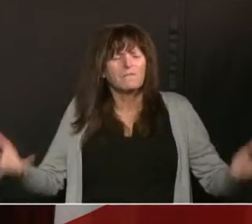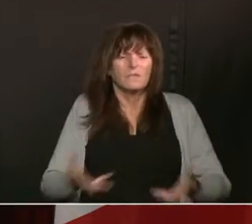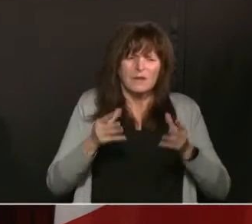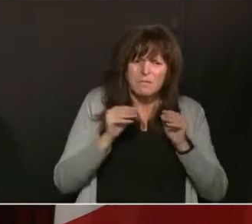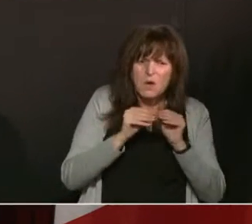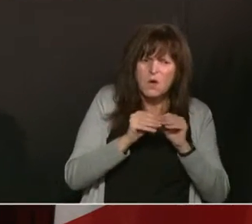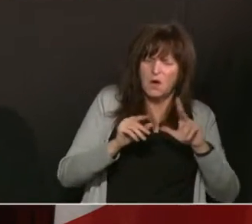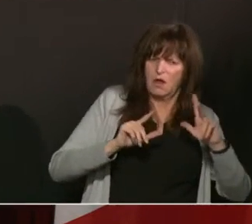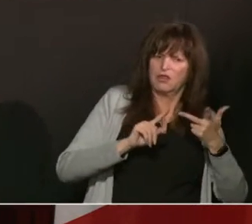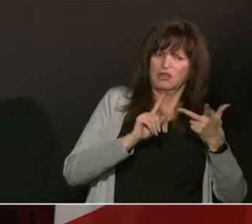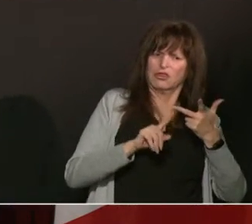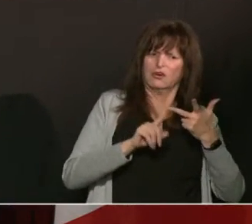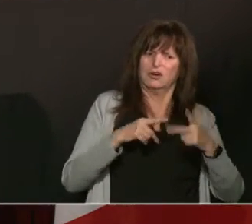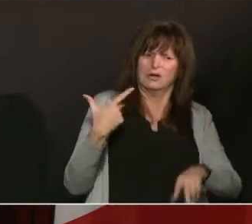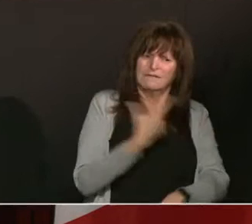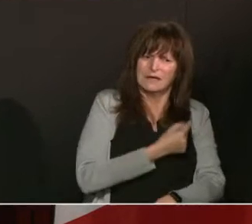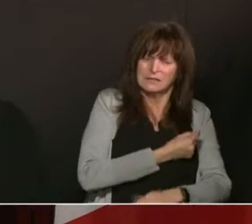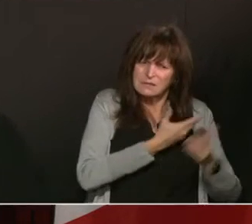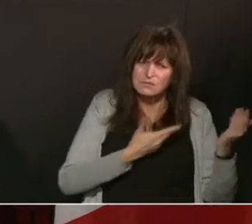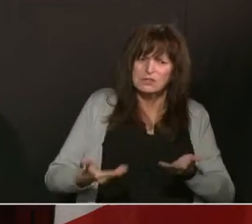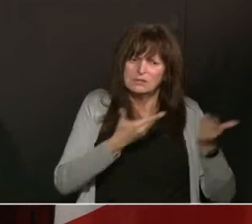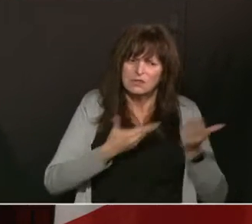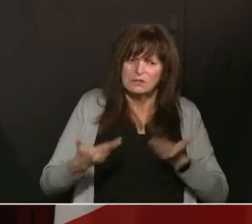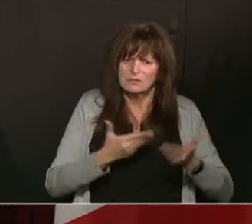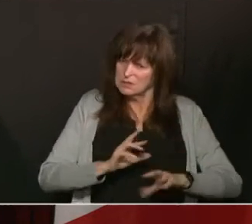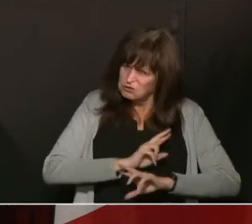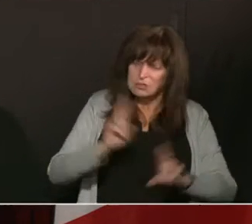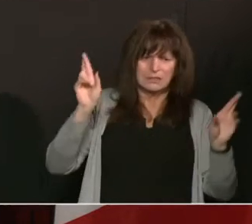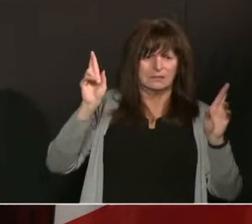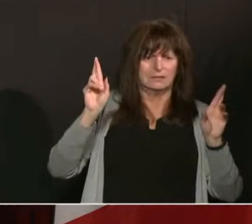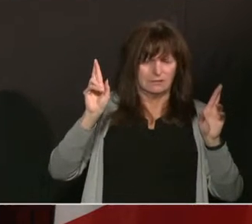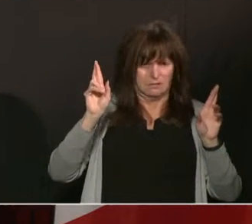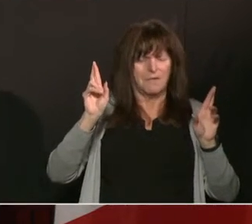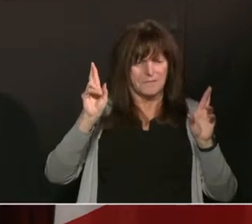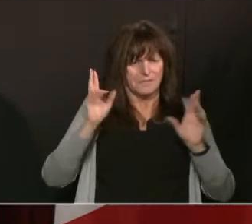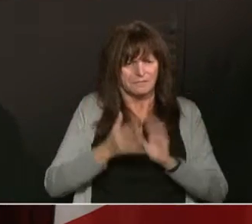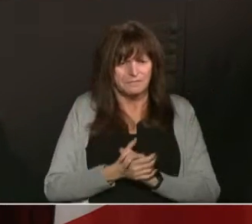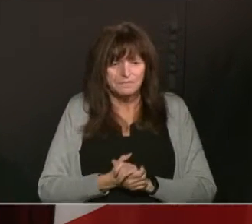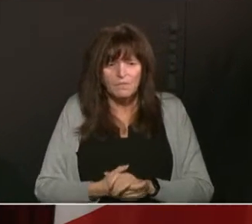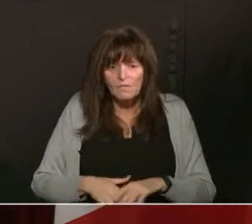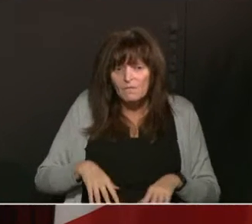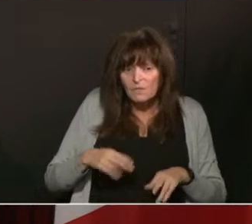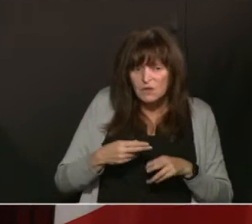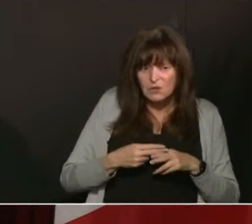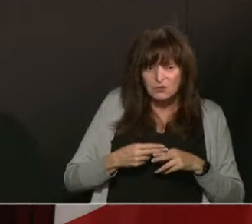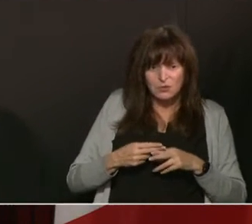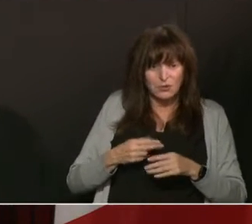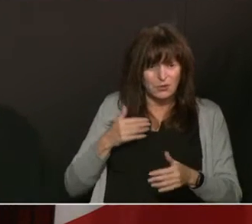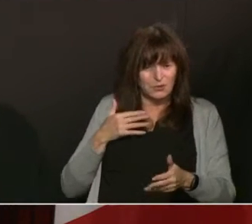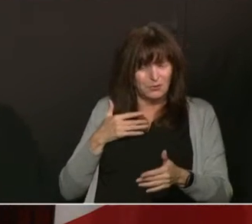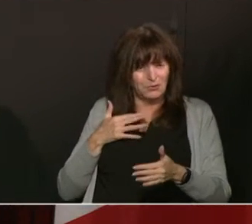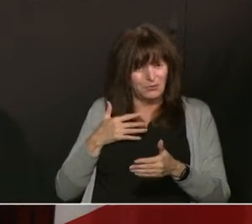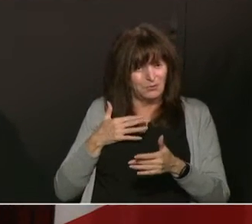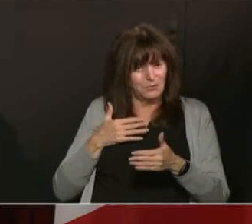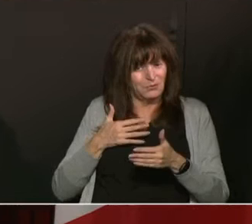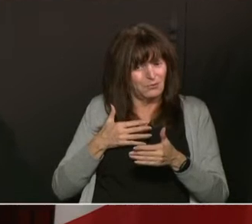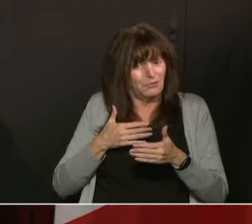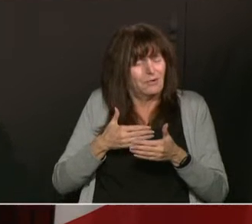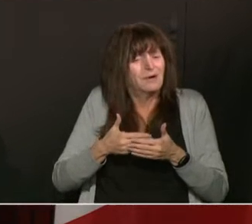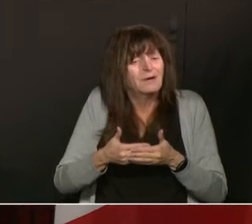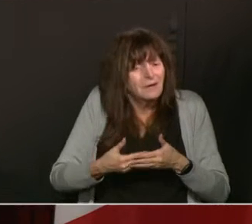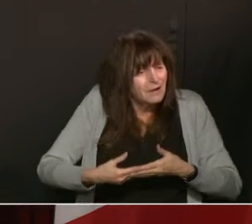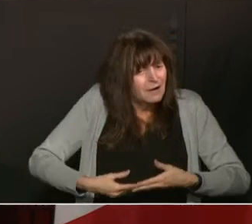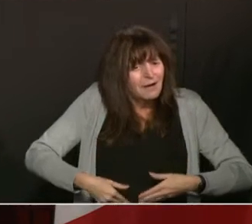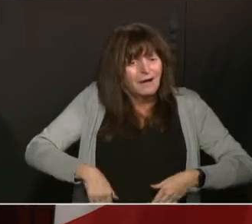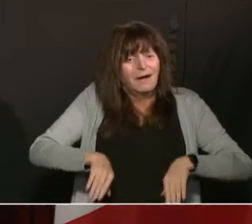As 2021 comes to a close, I know that this is not where any of us wanted to be. I